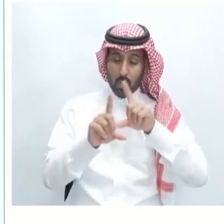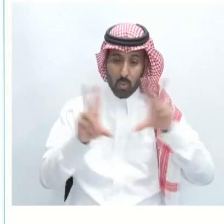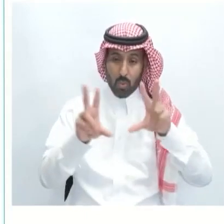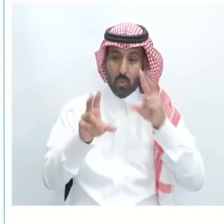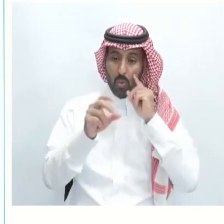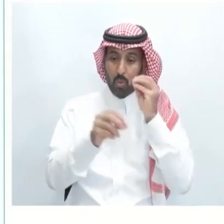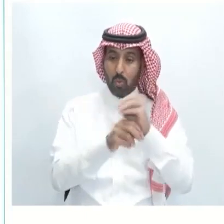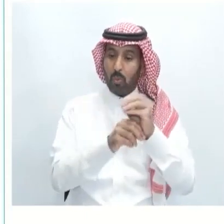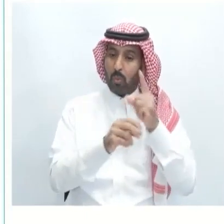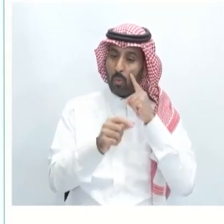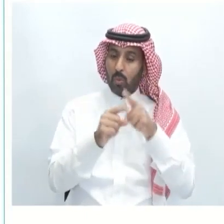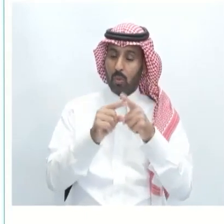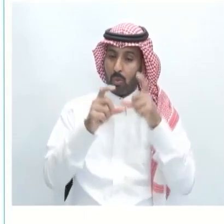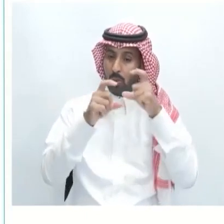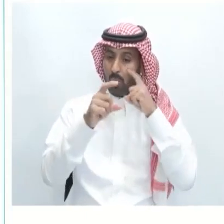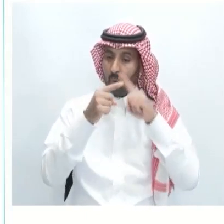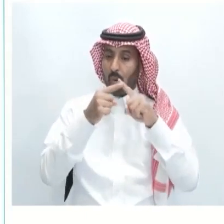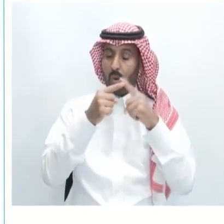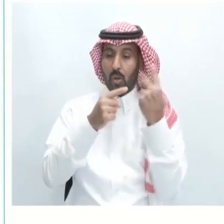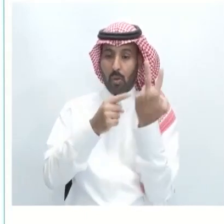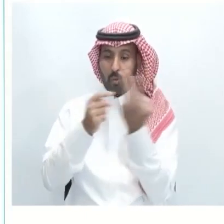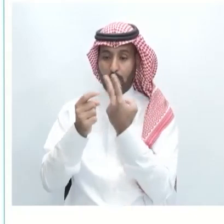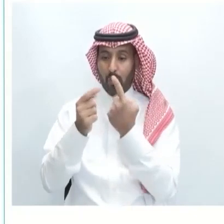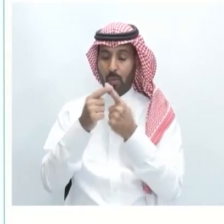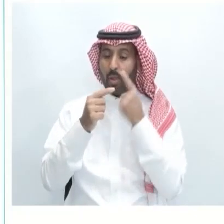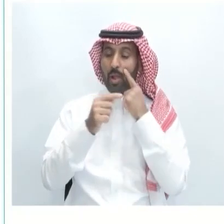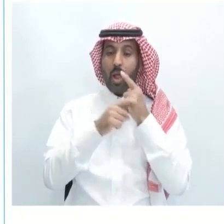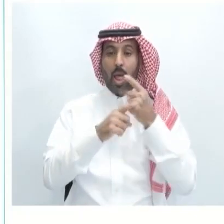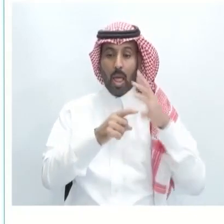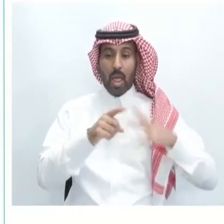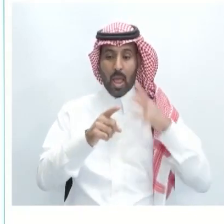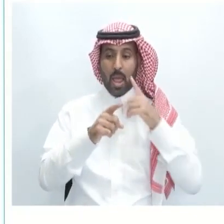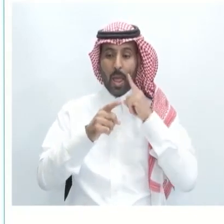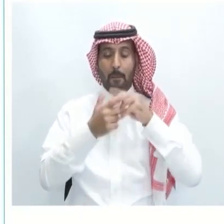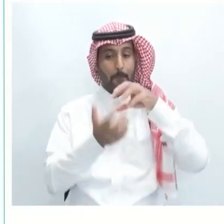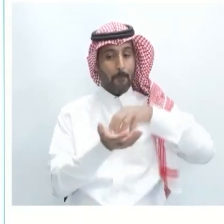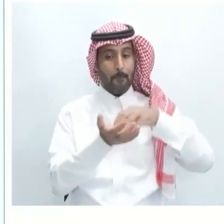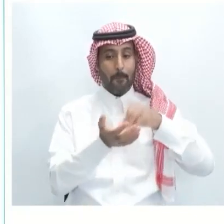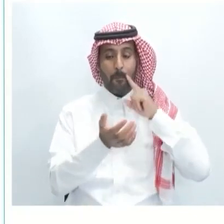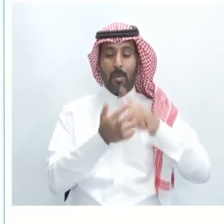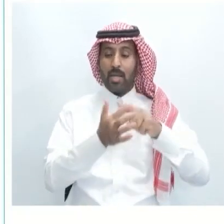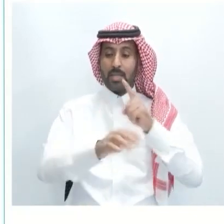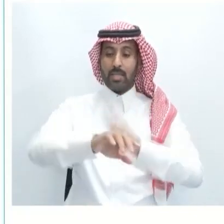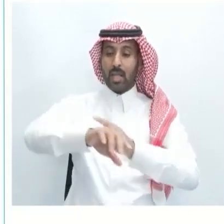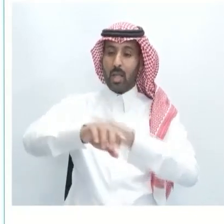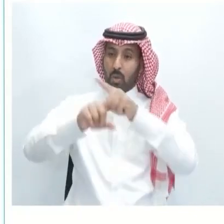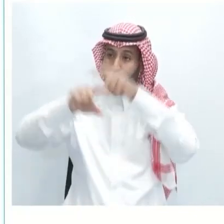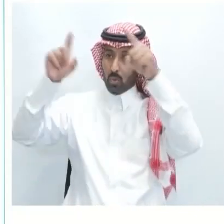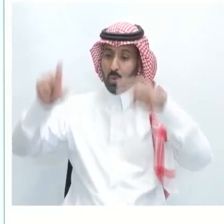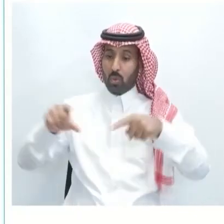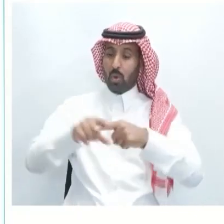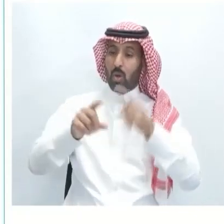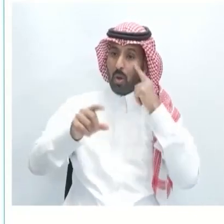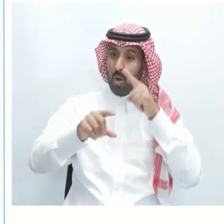details, including an interview with South Australia's Deputy Premier and a shot of Adelaide's Town Hall clock, with its new 10-hour